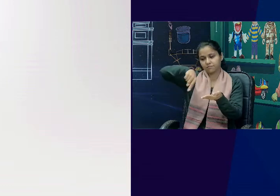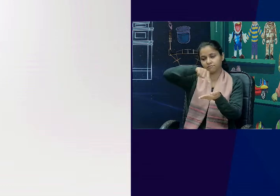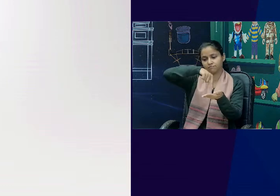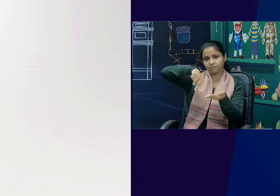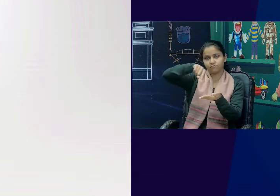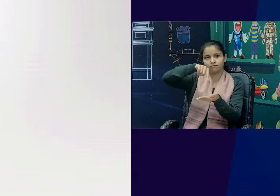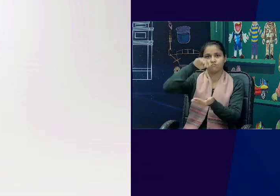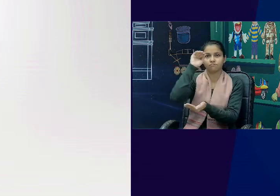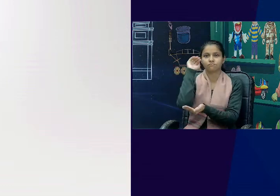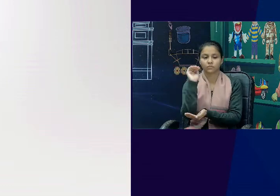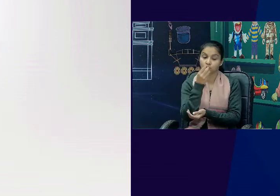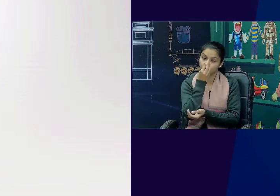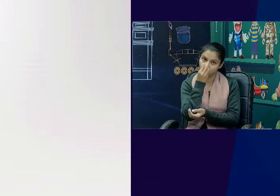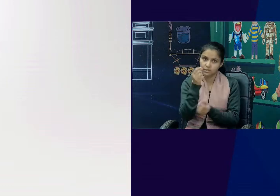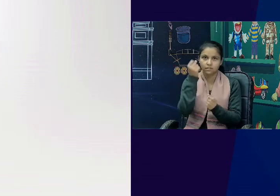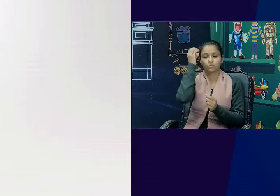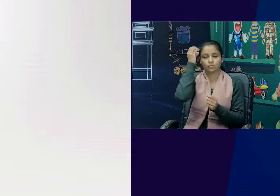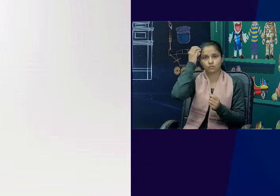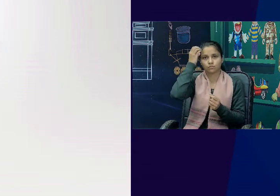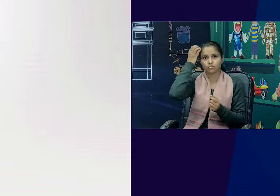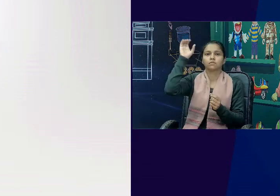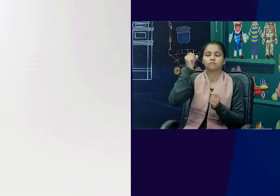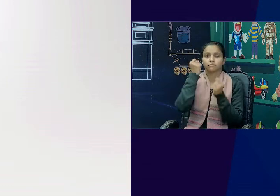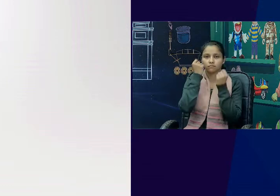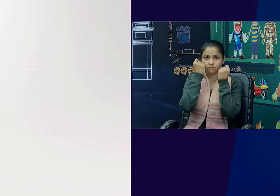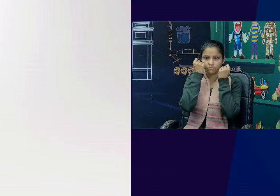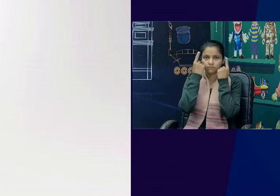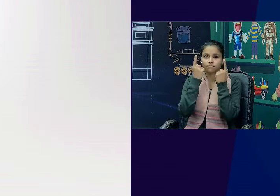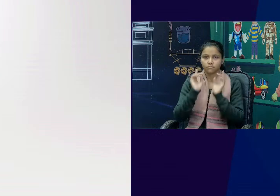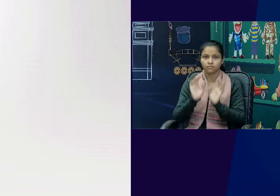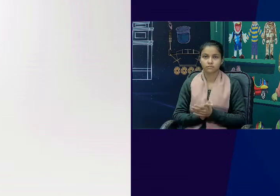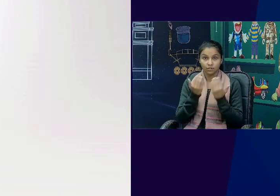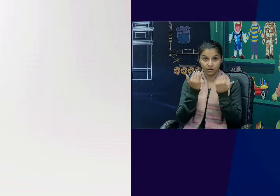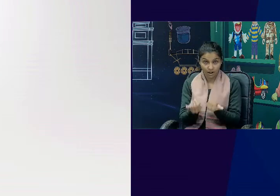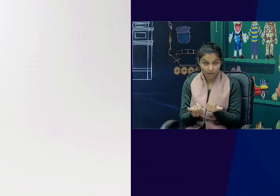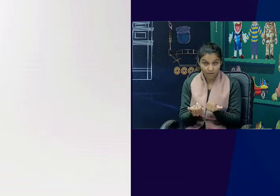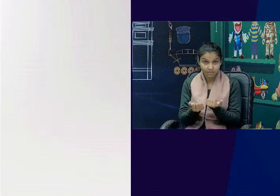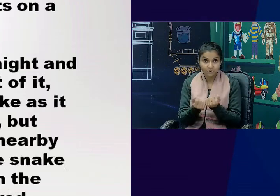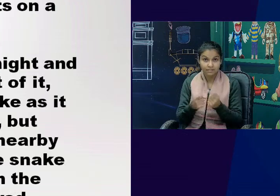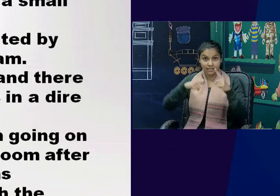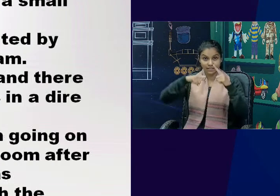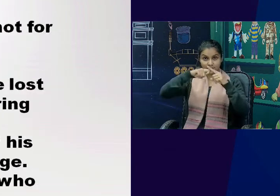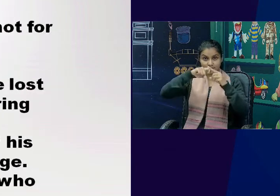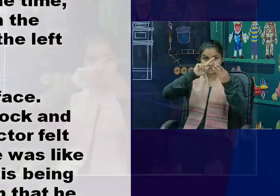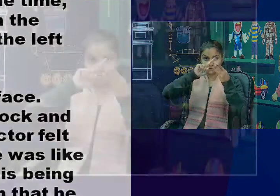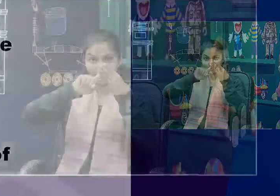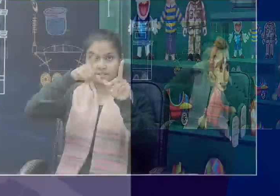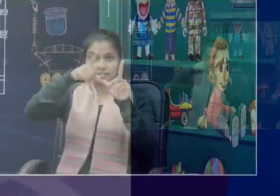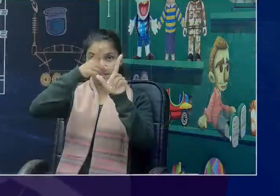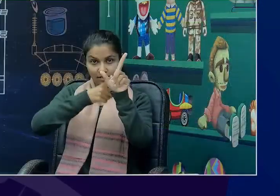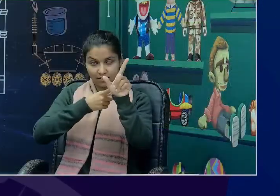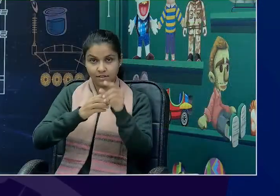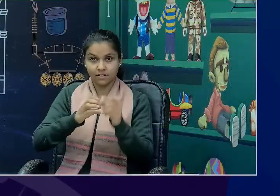easily clear the concept of the child. Okay, sir. Now it's time for the keywords, and the keywords are